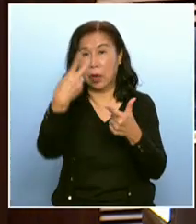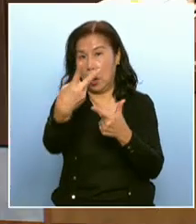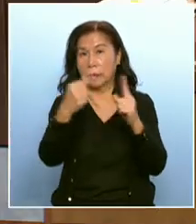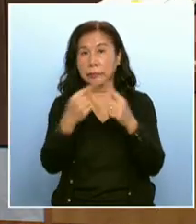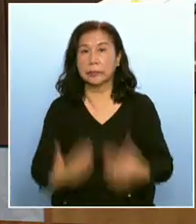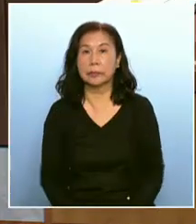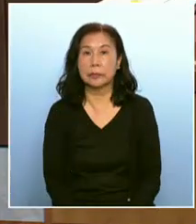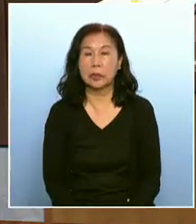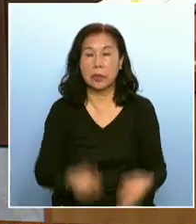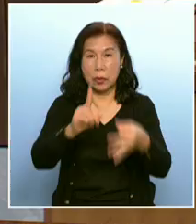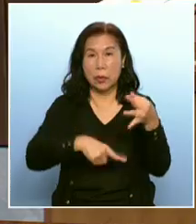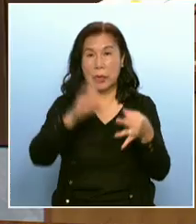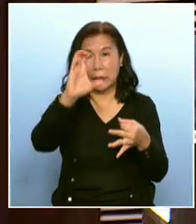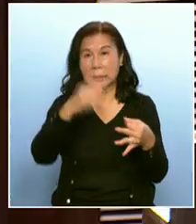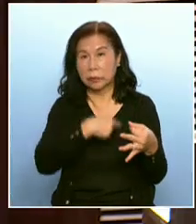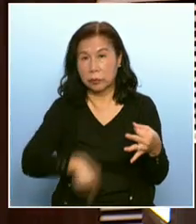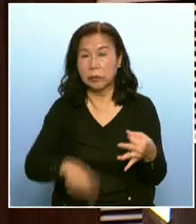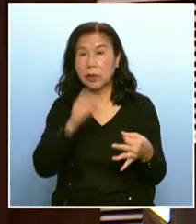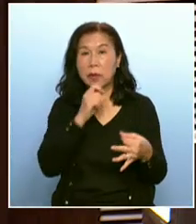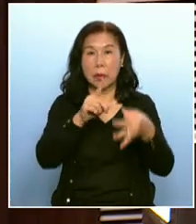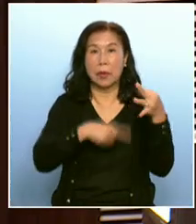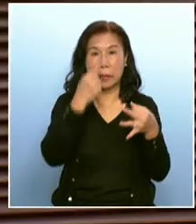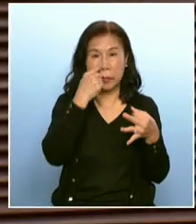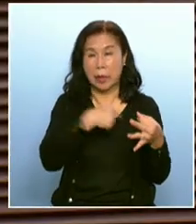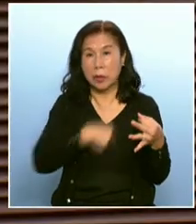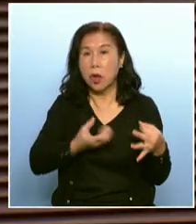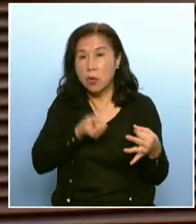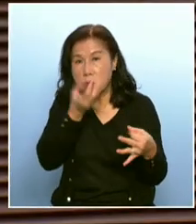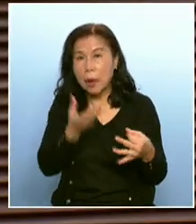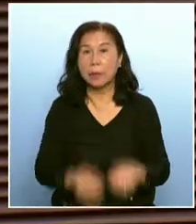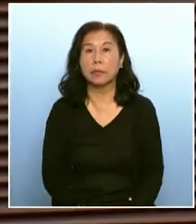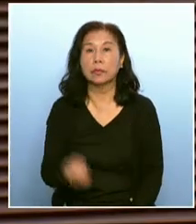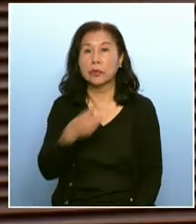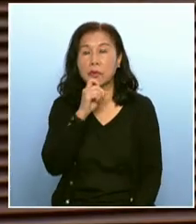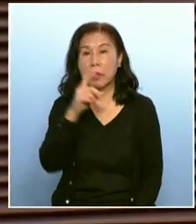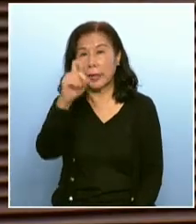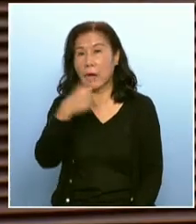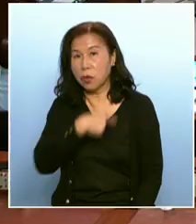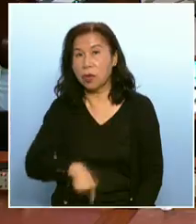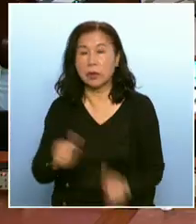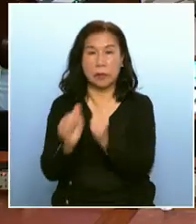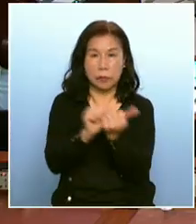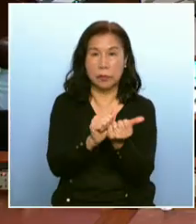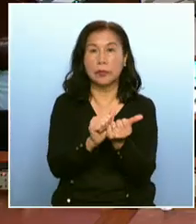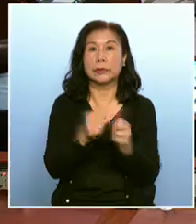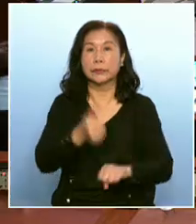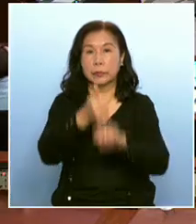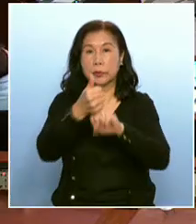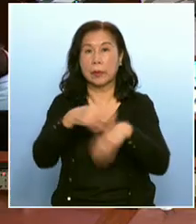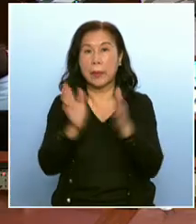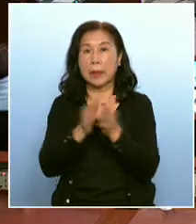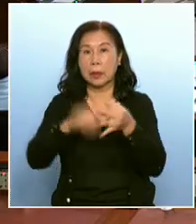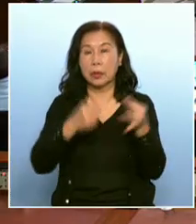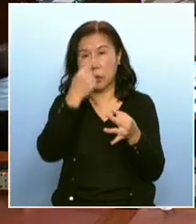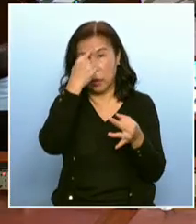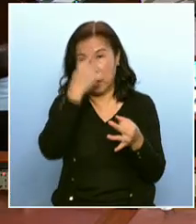nominations. According to the receipt of the nomination forms, Mr. Ronick Chen is the first candidate and Dr. Sterry Lee